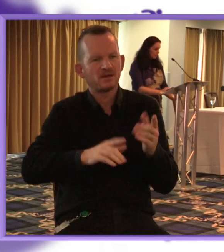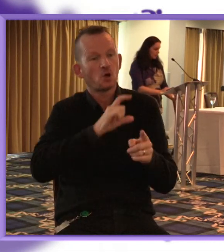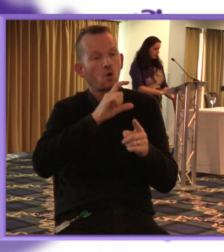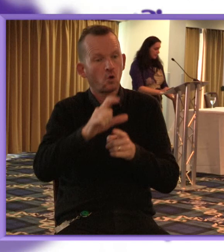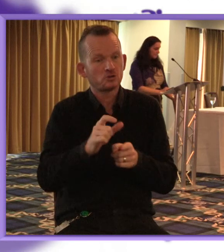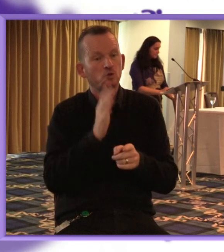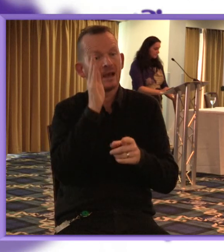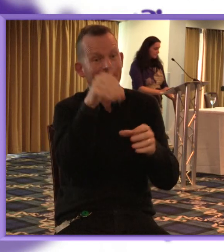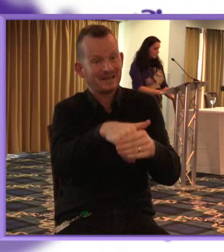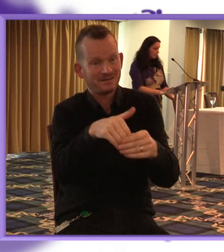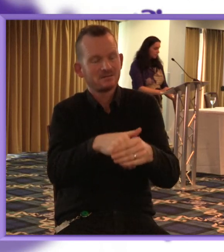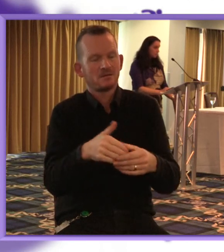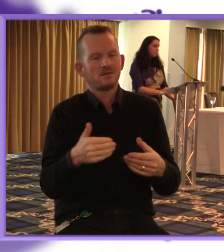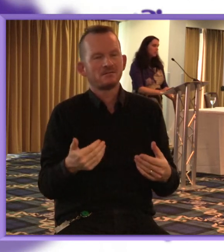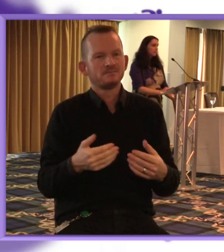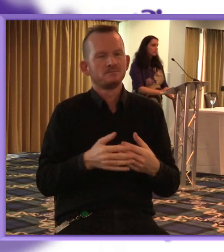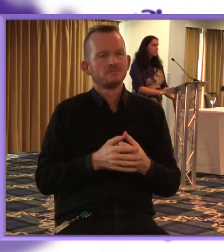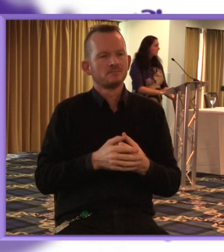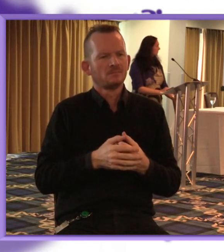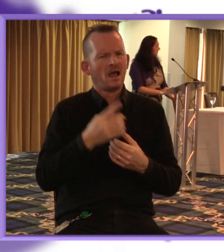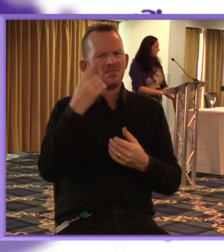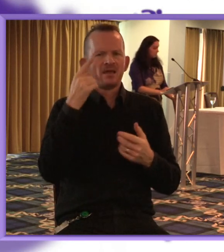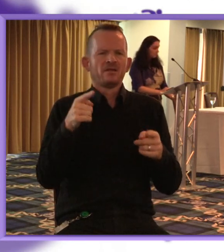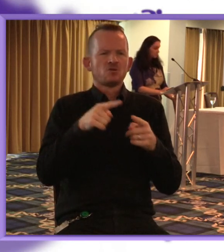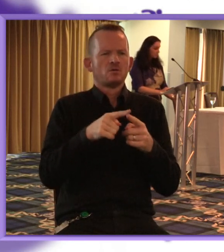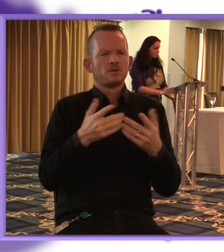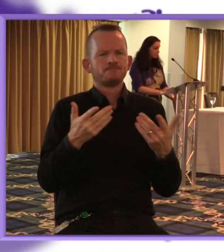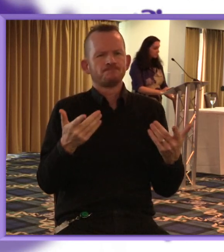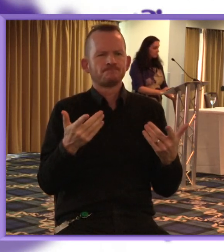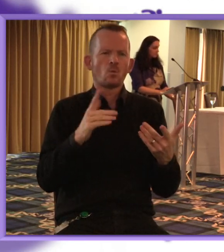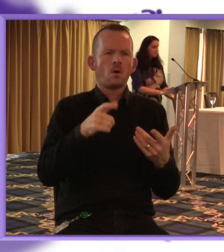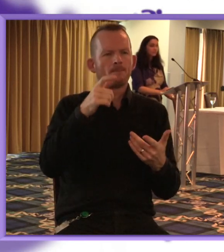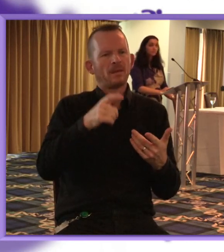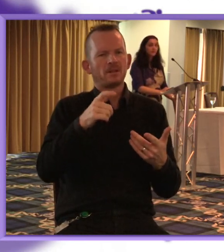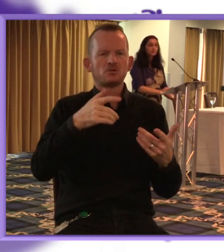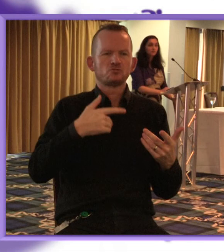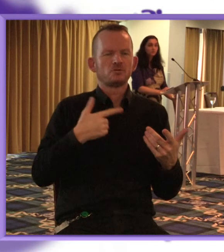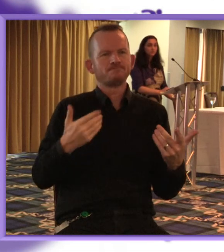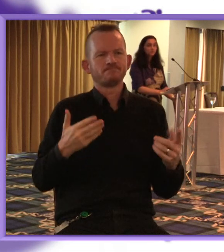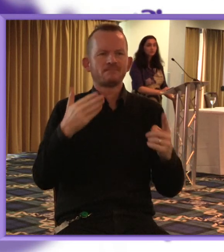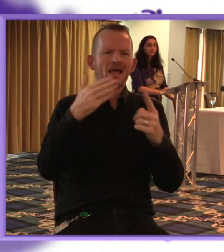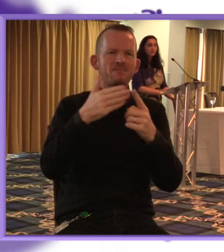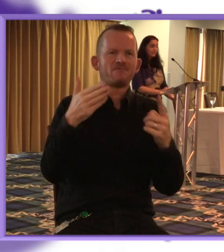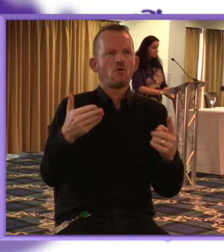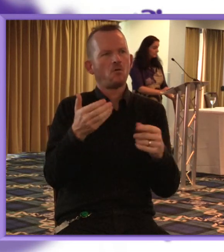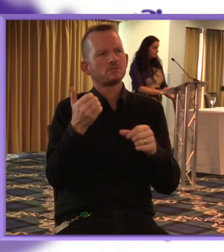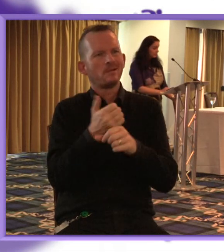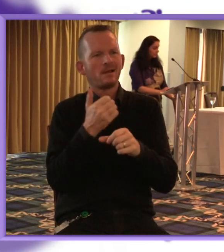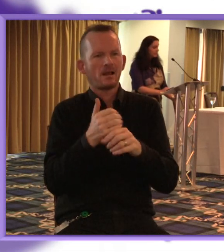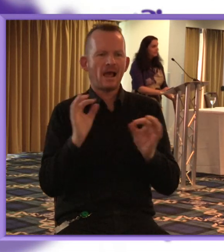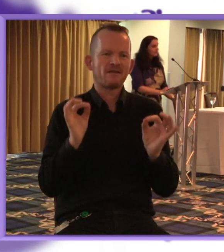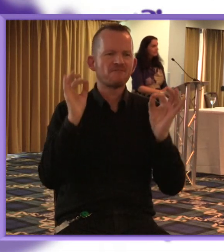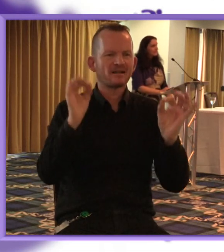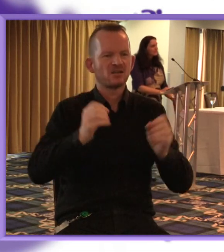on. And I think there's also something about what people should epitomise to make an effective contribution to collective